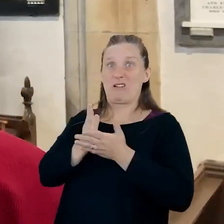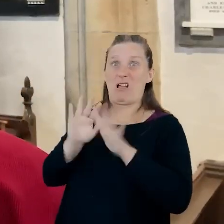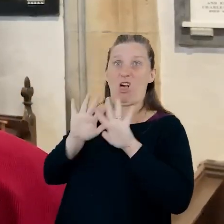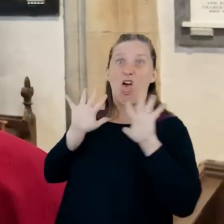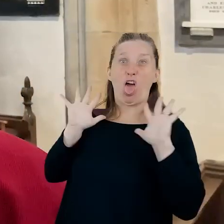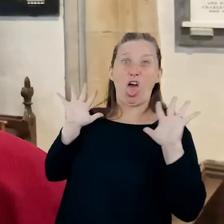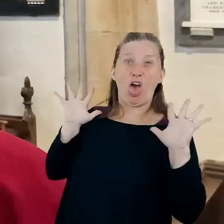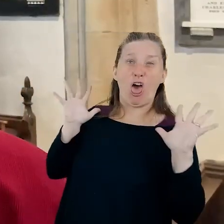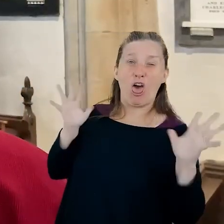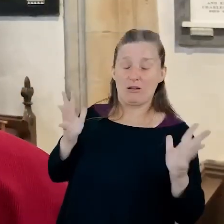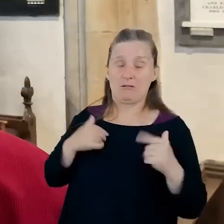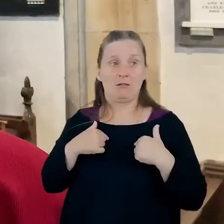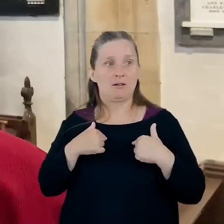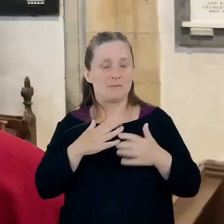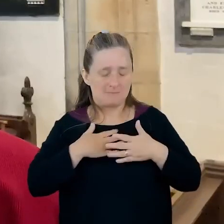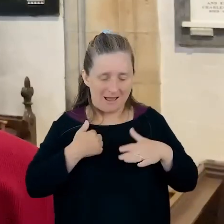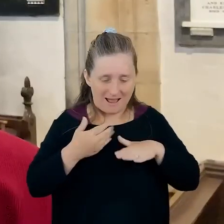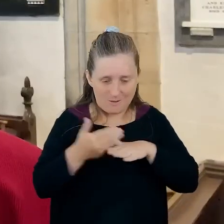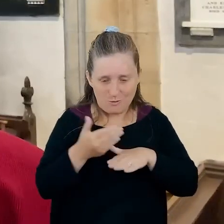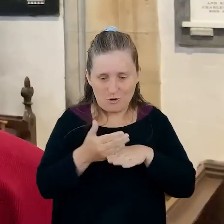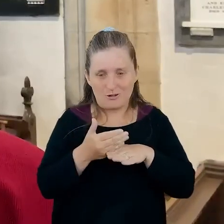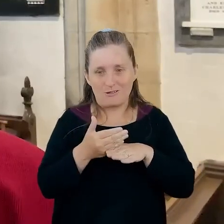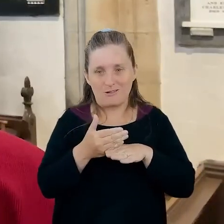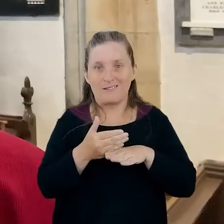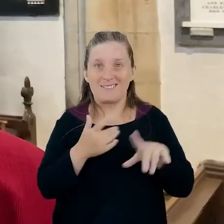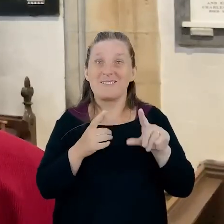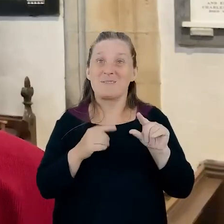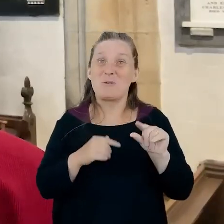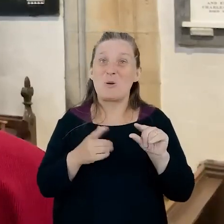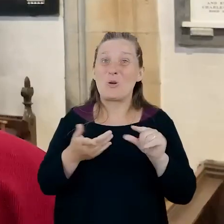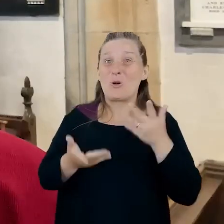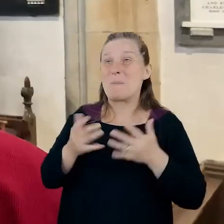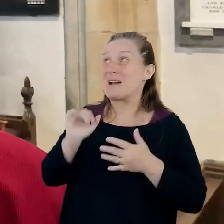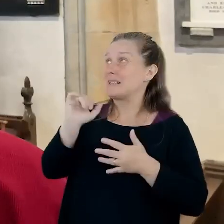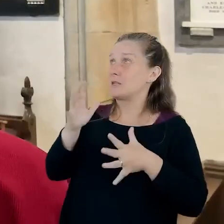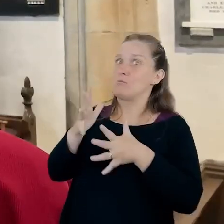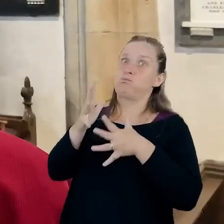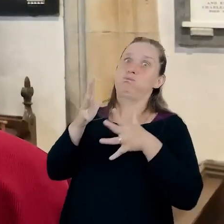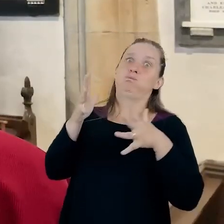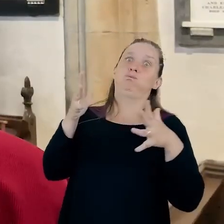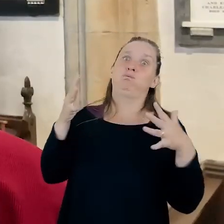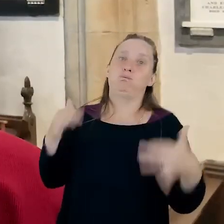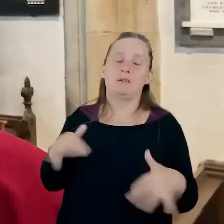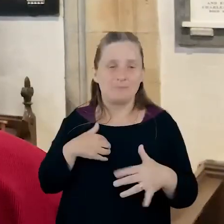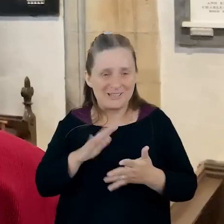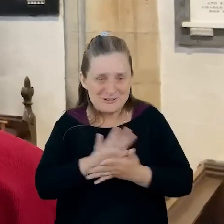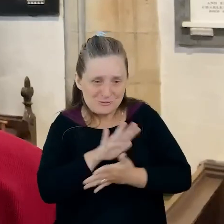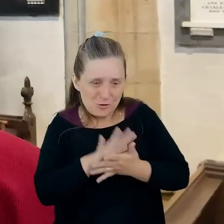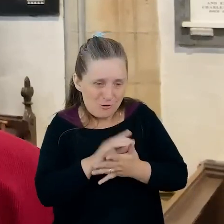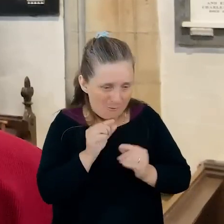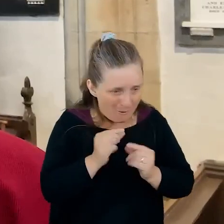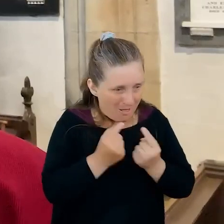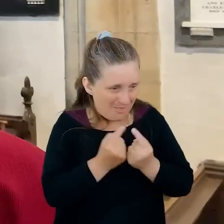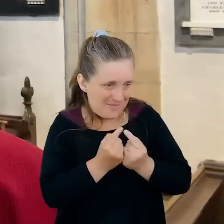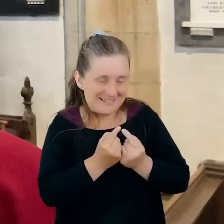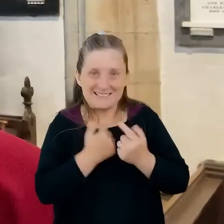feeble efforts in mission and ministry into perspective. If I experience joy in what God does here in and